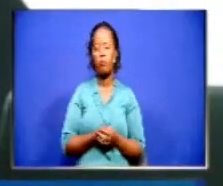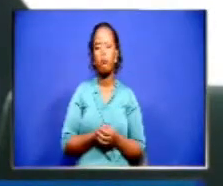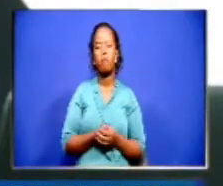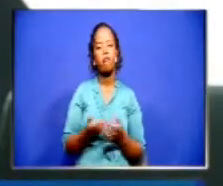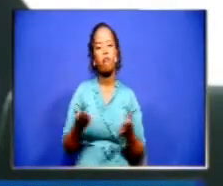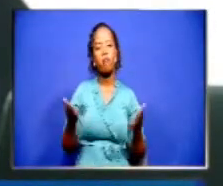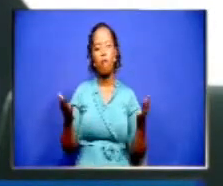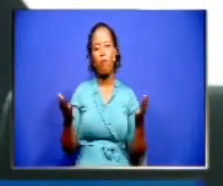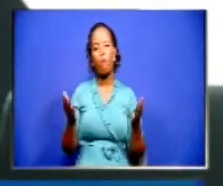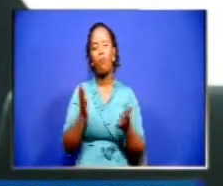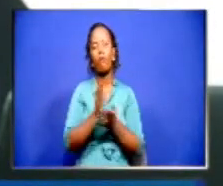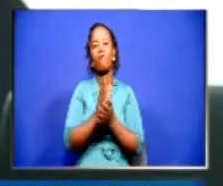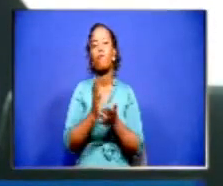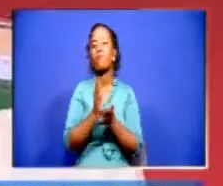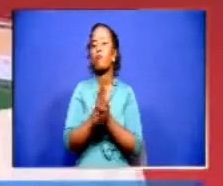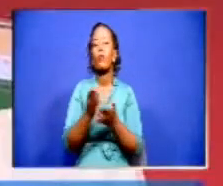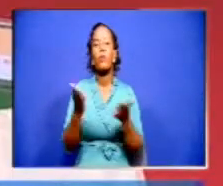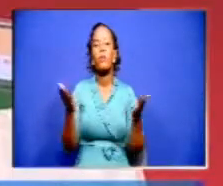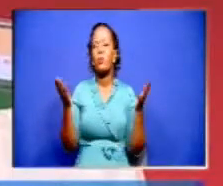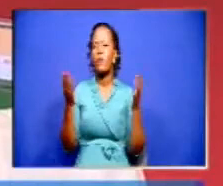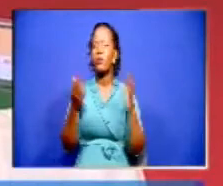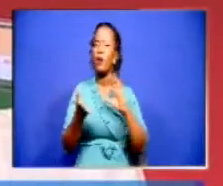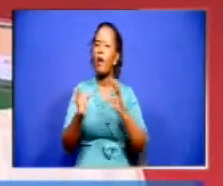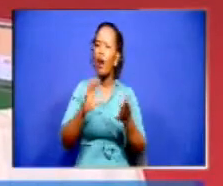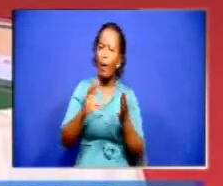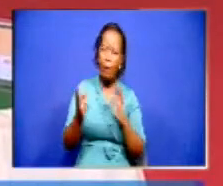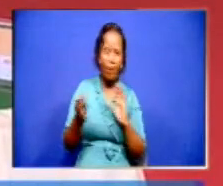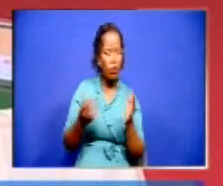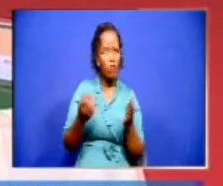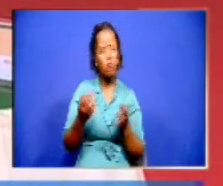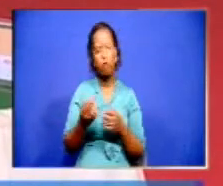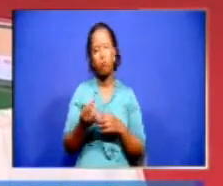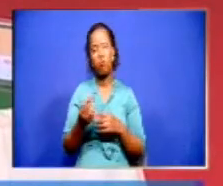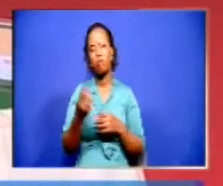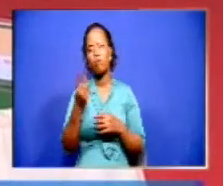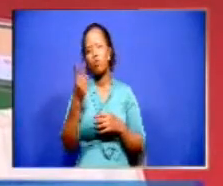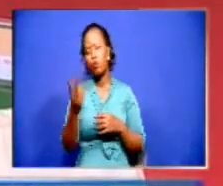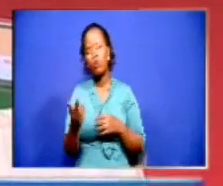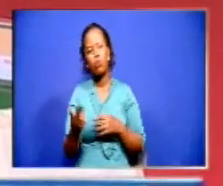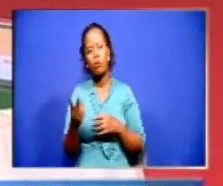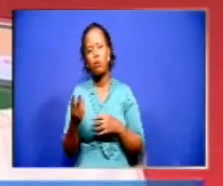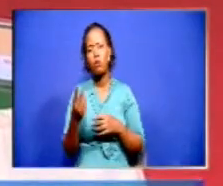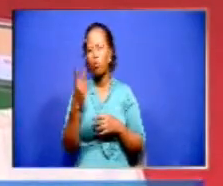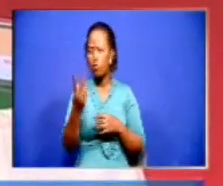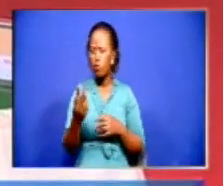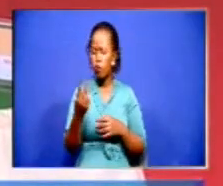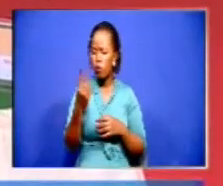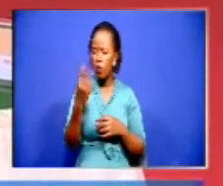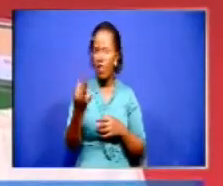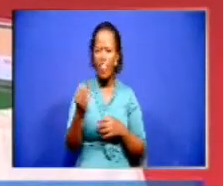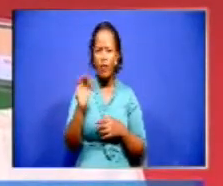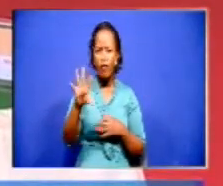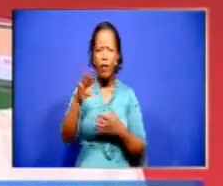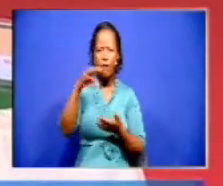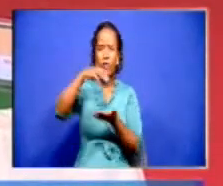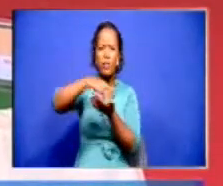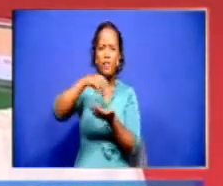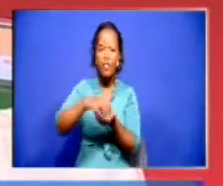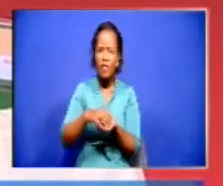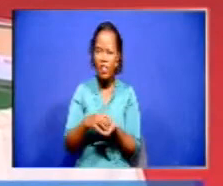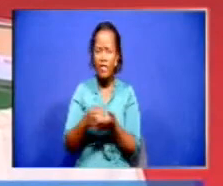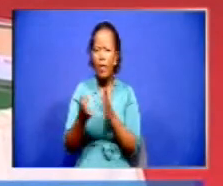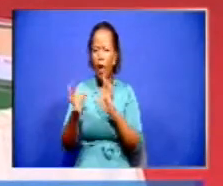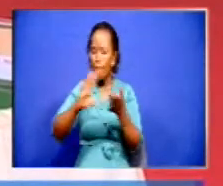It is about 200 and, did I read, 235 cases? It's